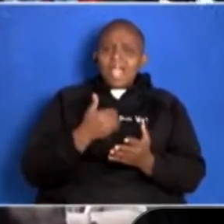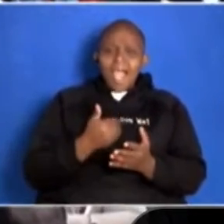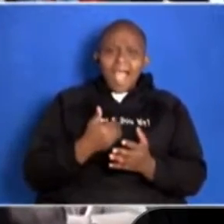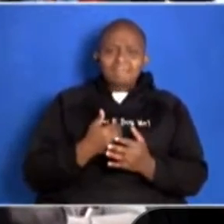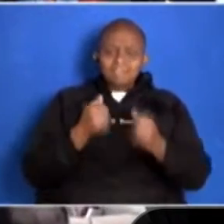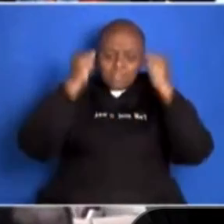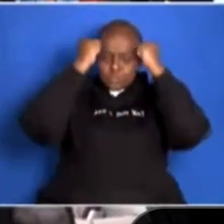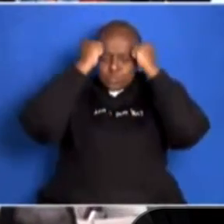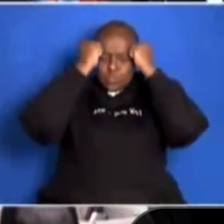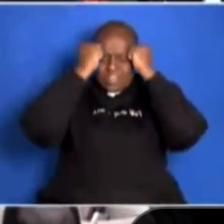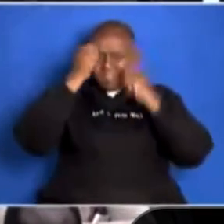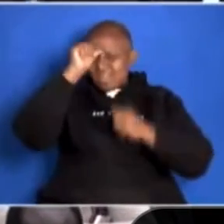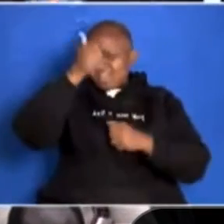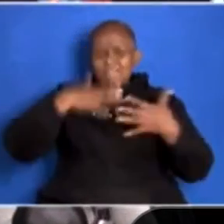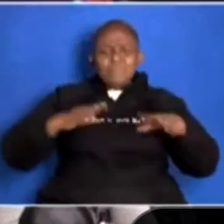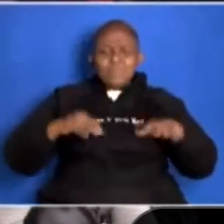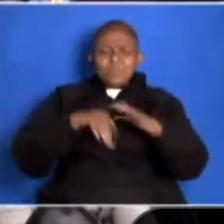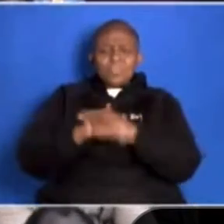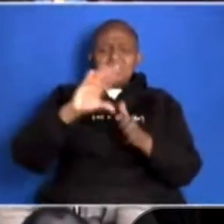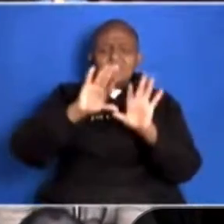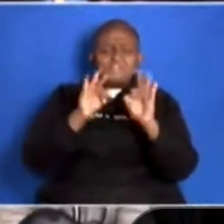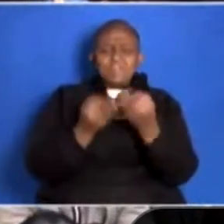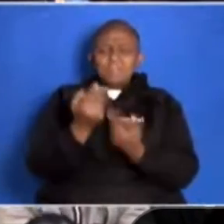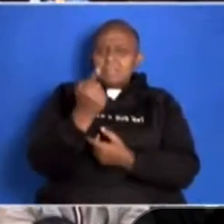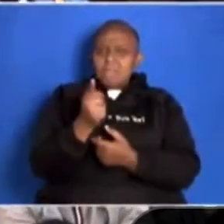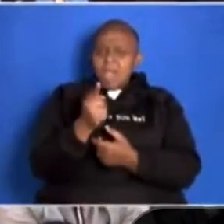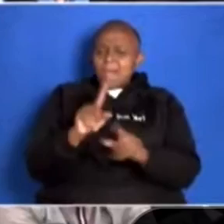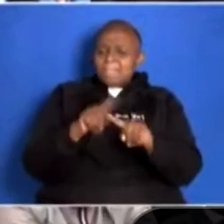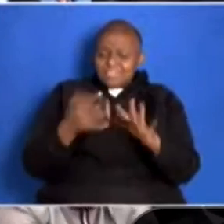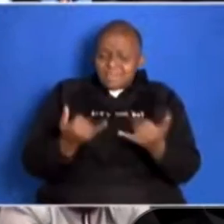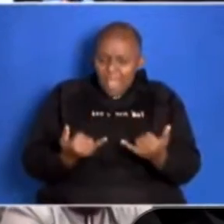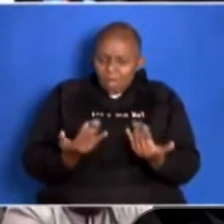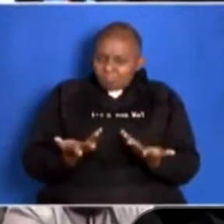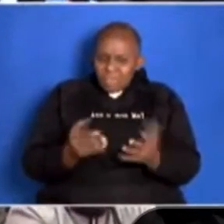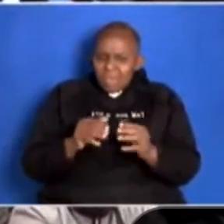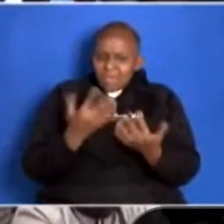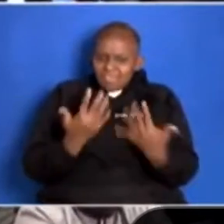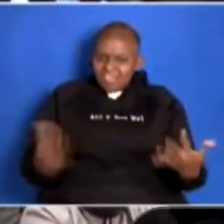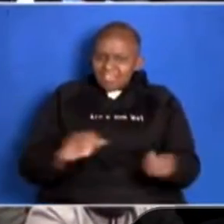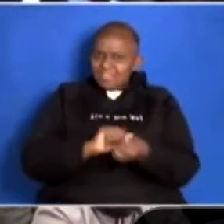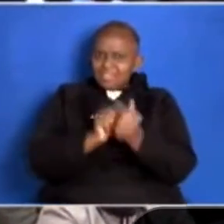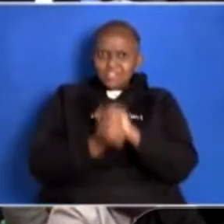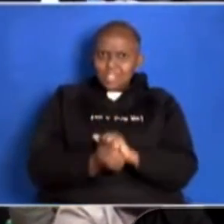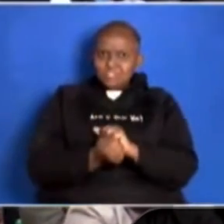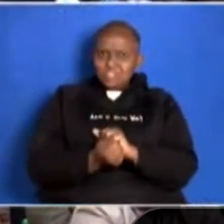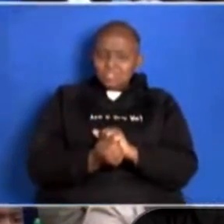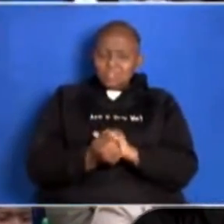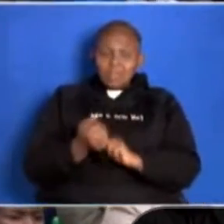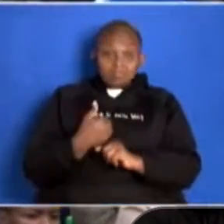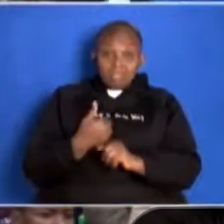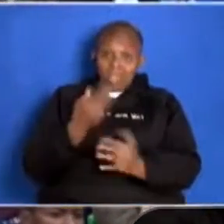in your family. And now you find things are not working. Can I